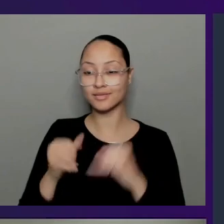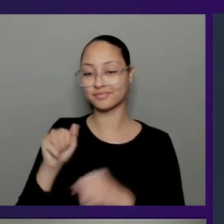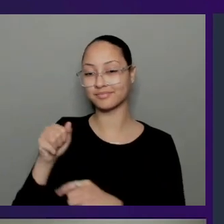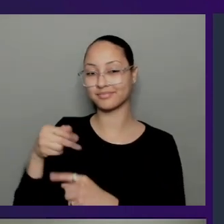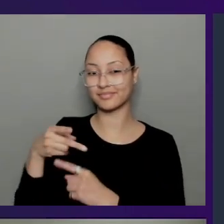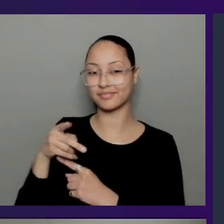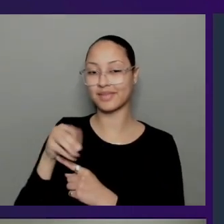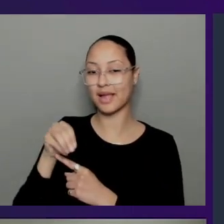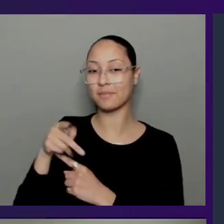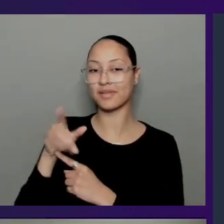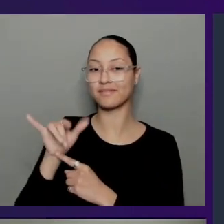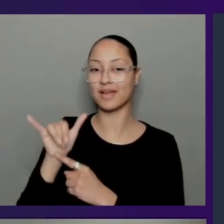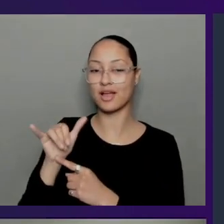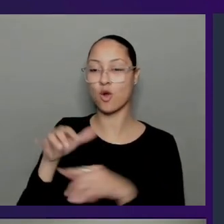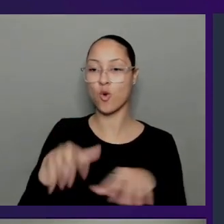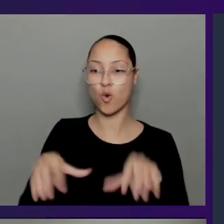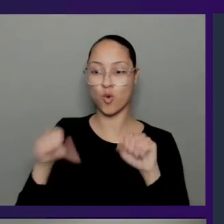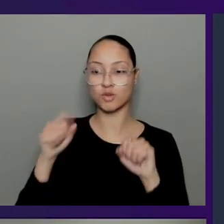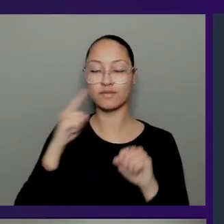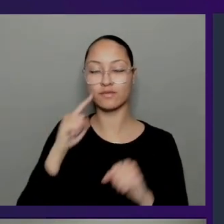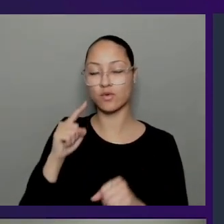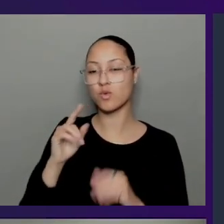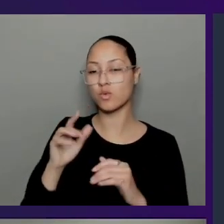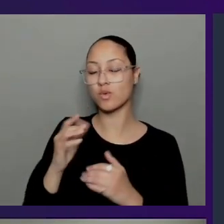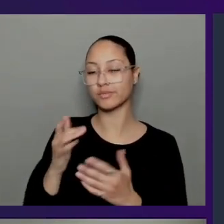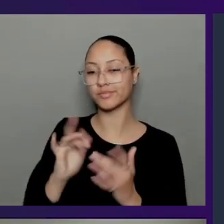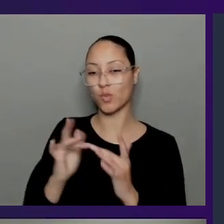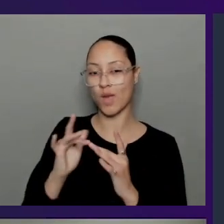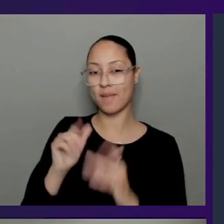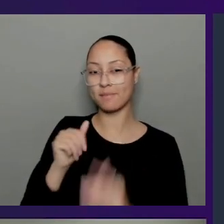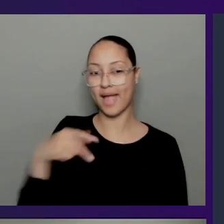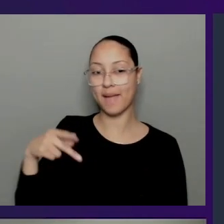web apps. And that's what we're going to look at today.